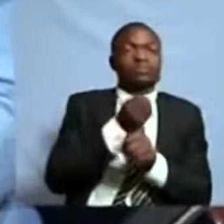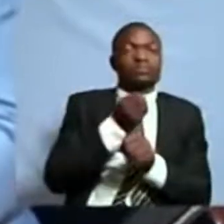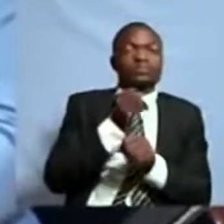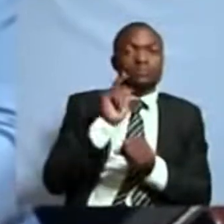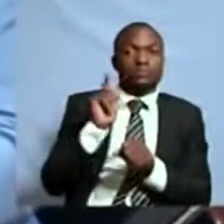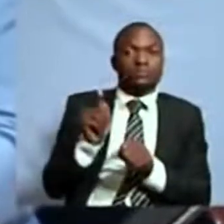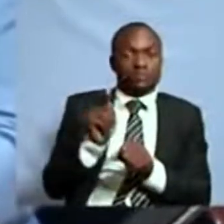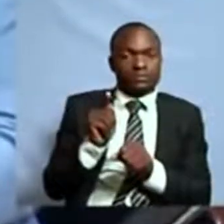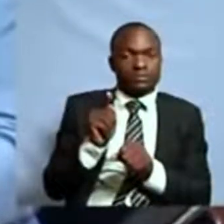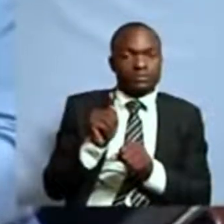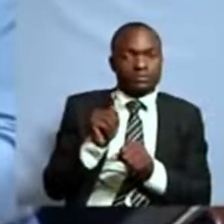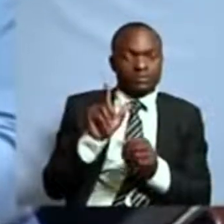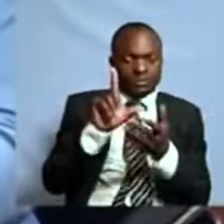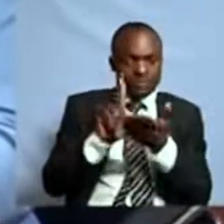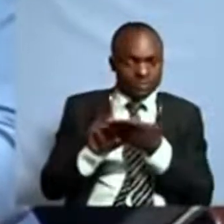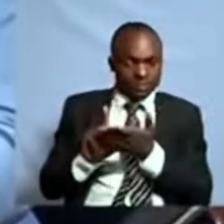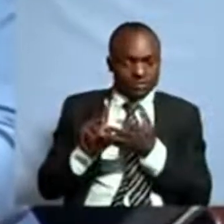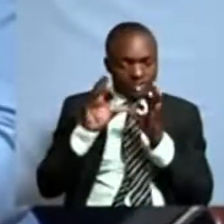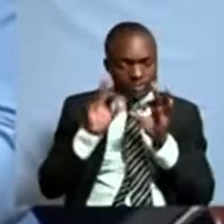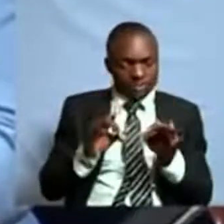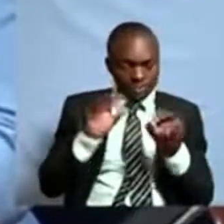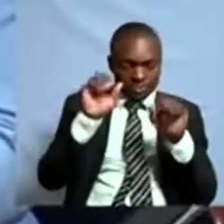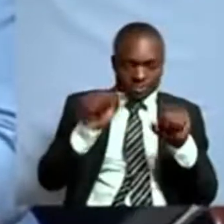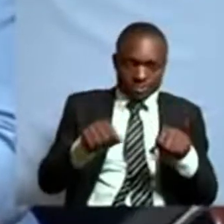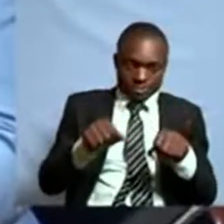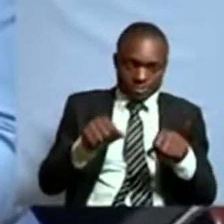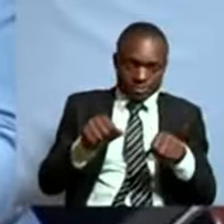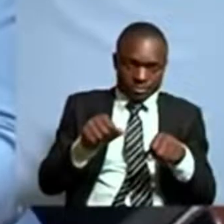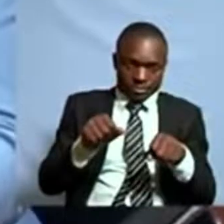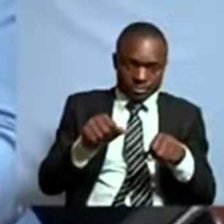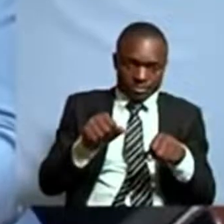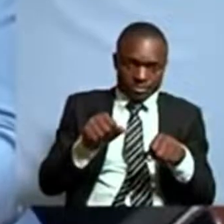loan facility? Maybe if you could just